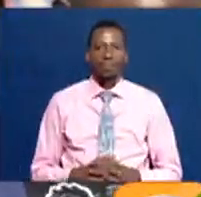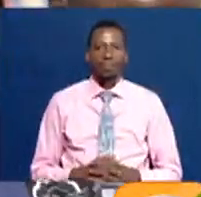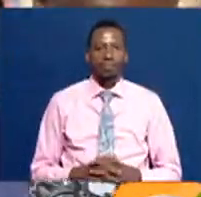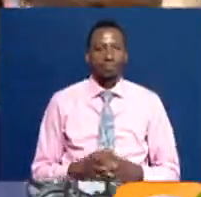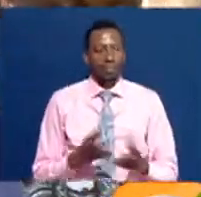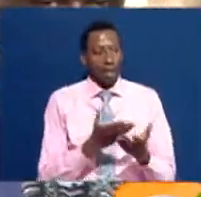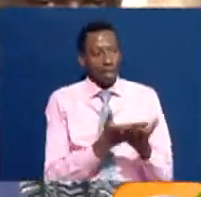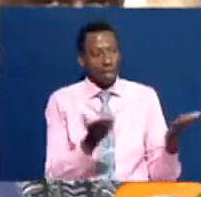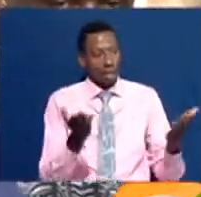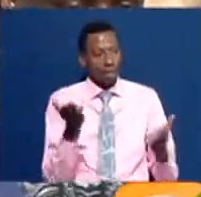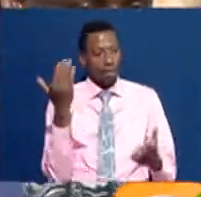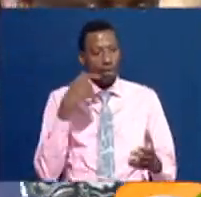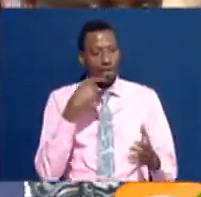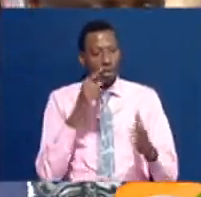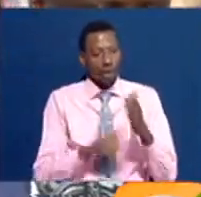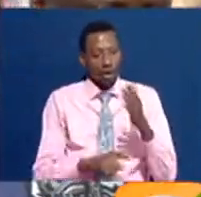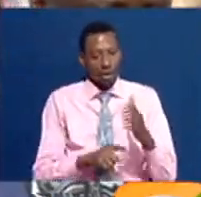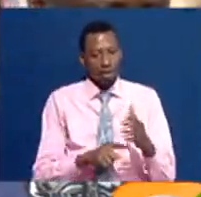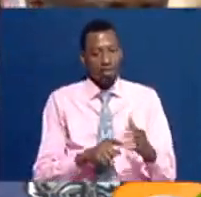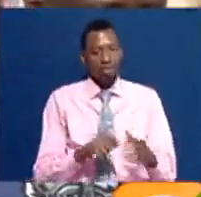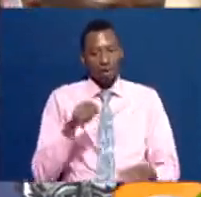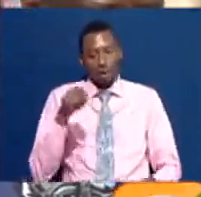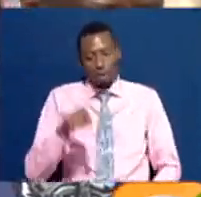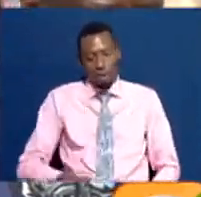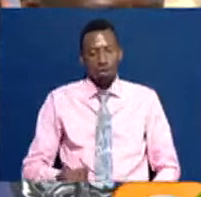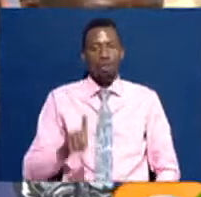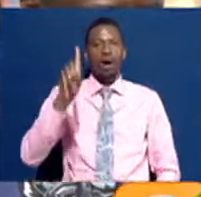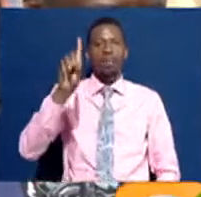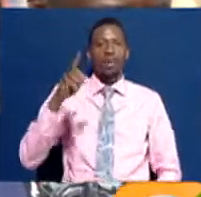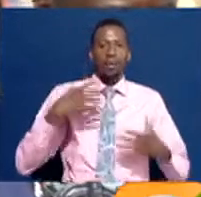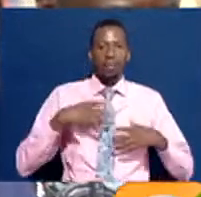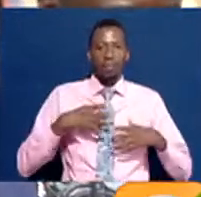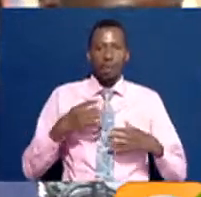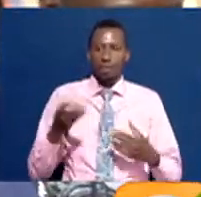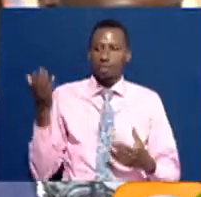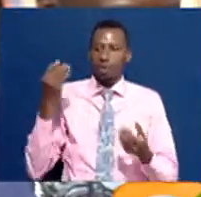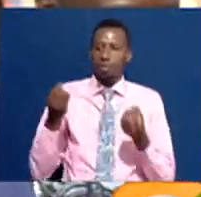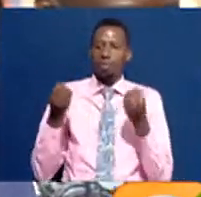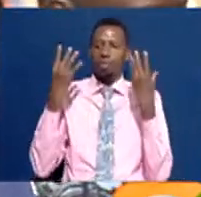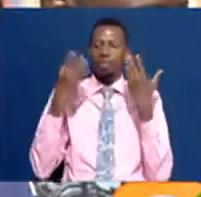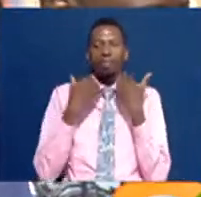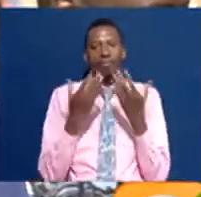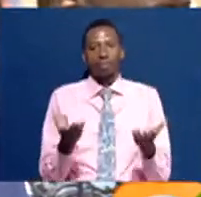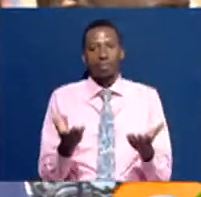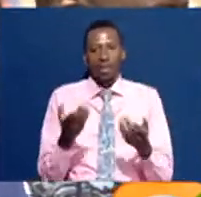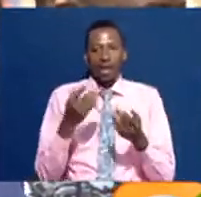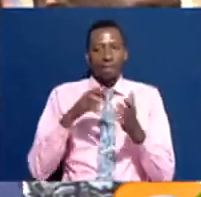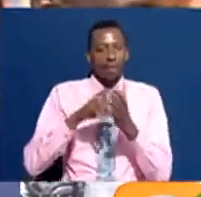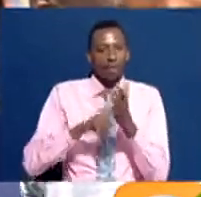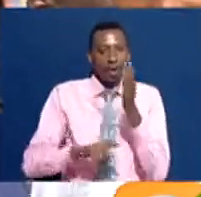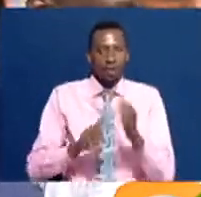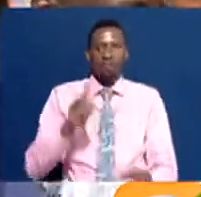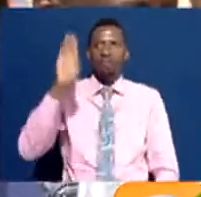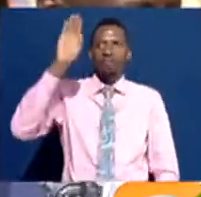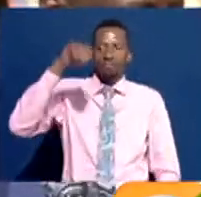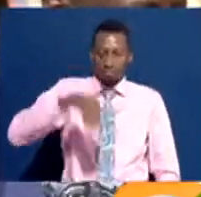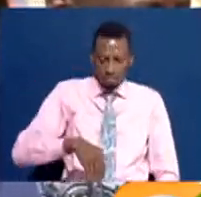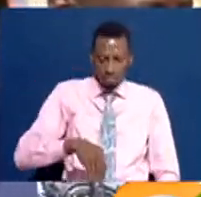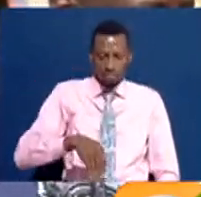Walikuwa nasema bottom up. Sasa watu hatukua tunaelewa mambo ya bottom up. Umba ilikuwa ni up